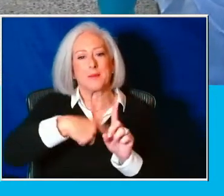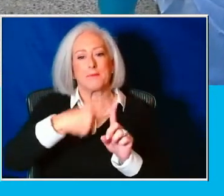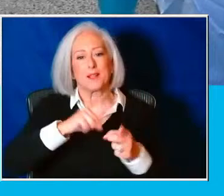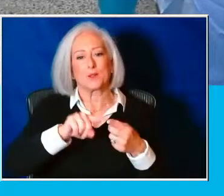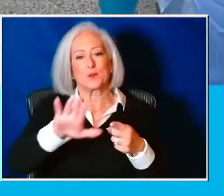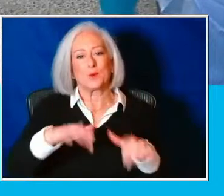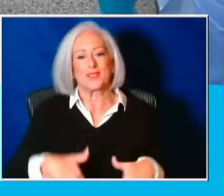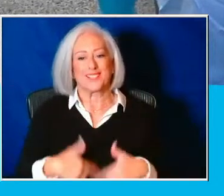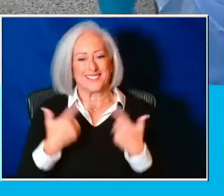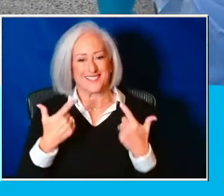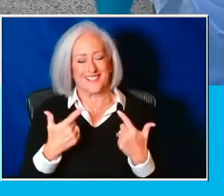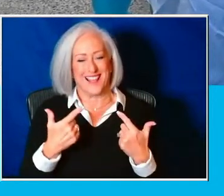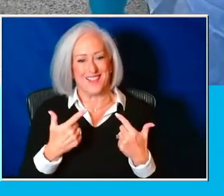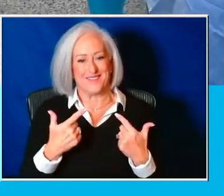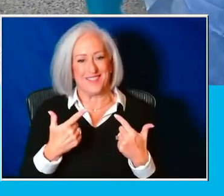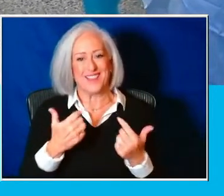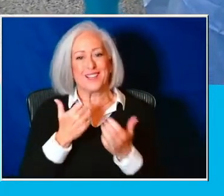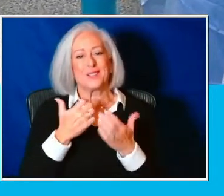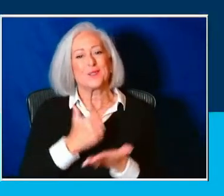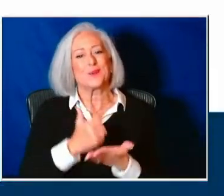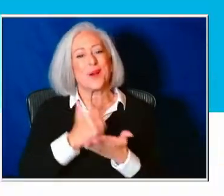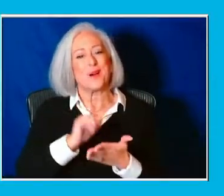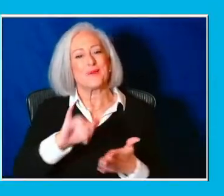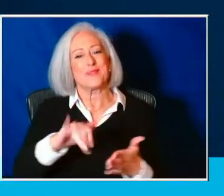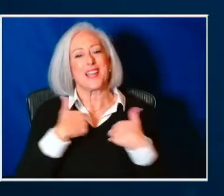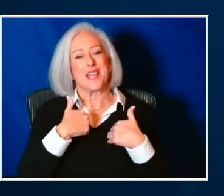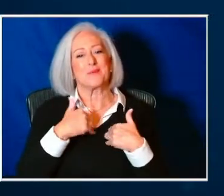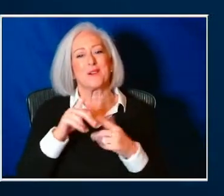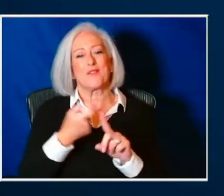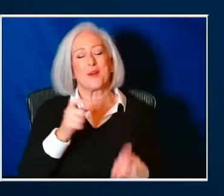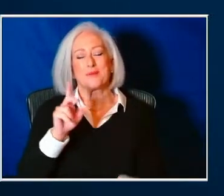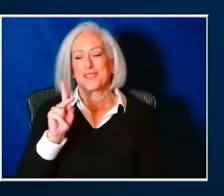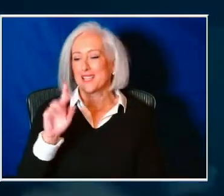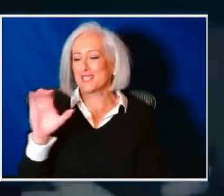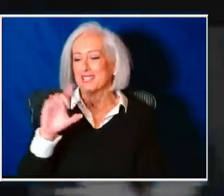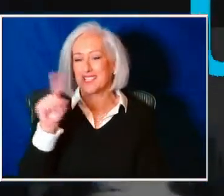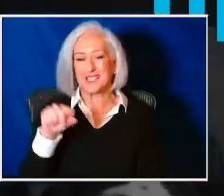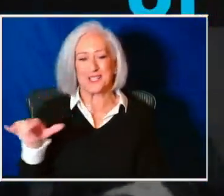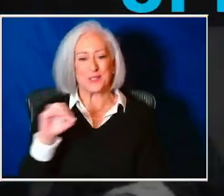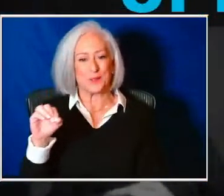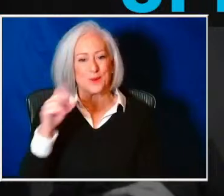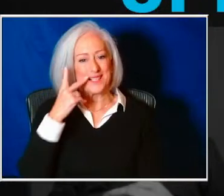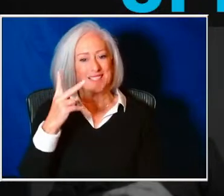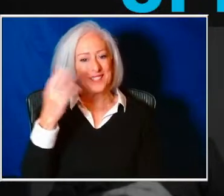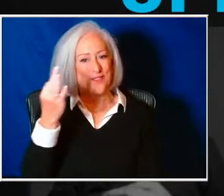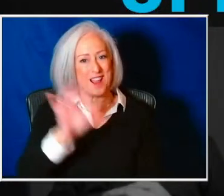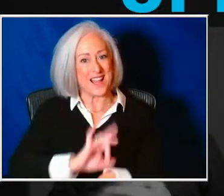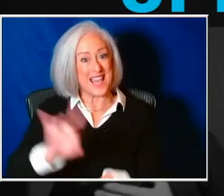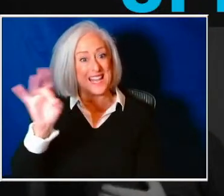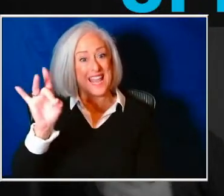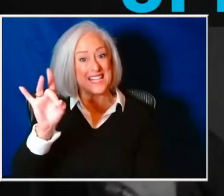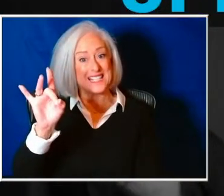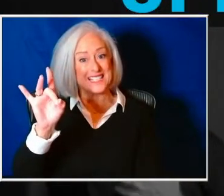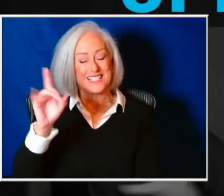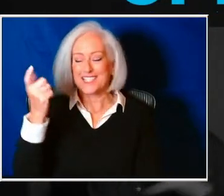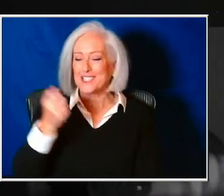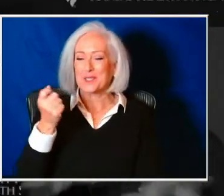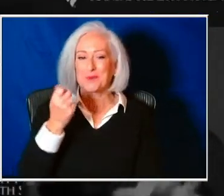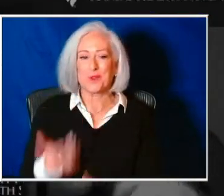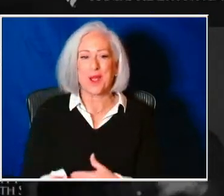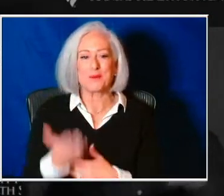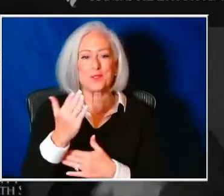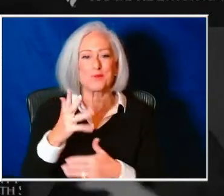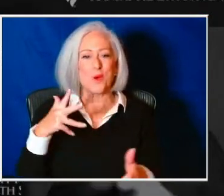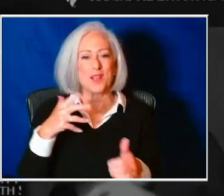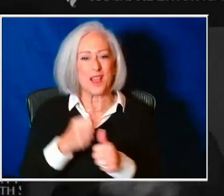together to help this beloved animal at the Kansas City Zoo. See you Friday at 8. Subscribe to our Morning Medical Update